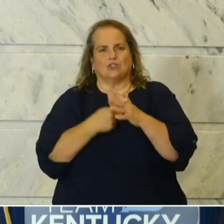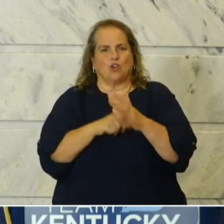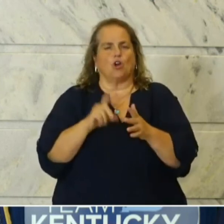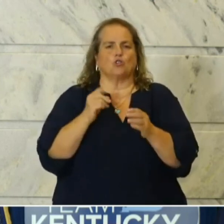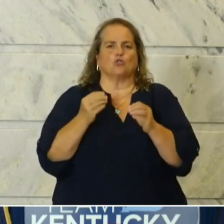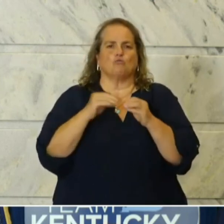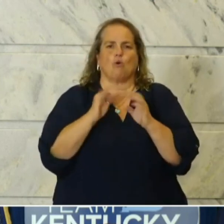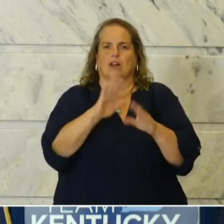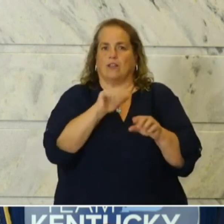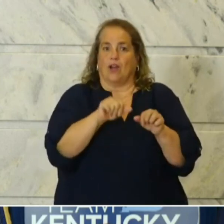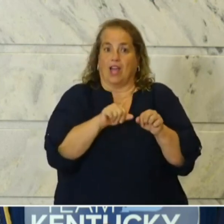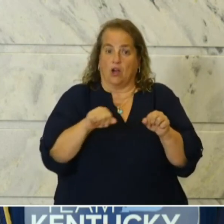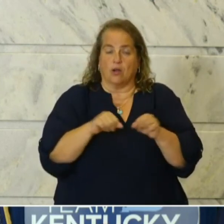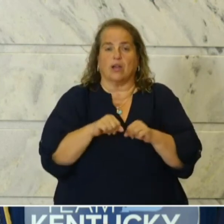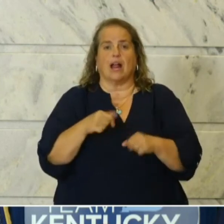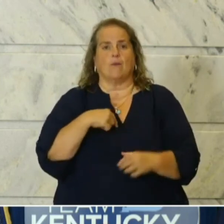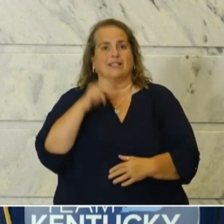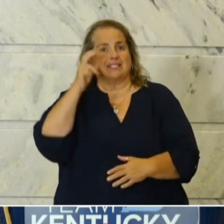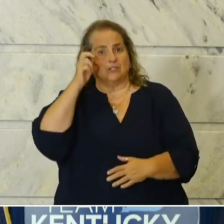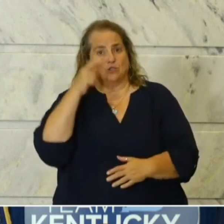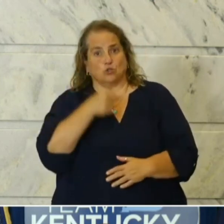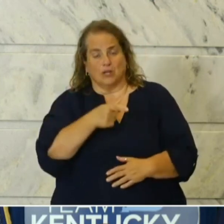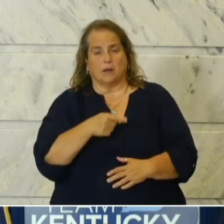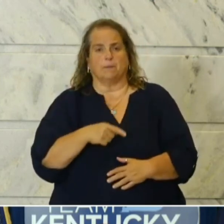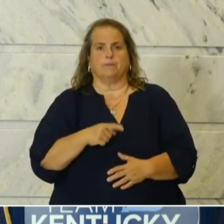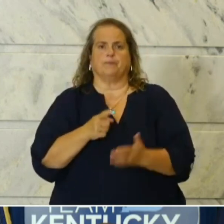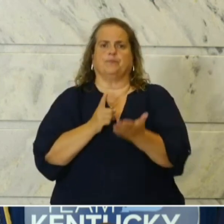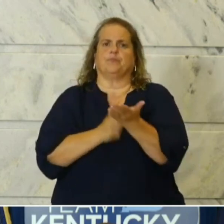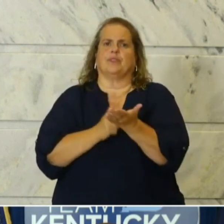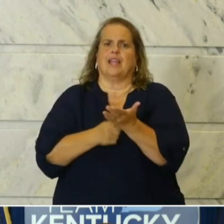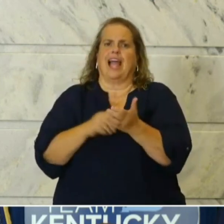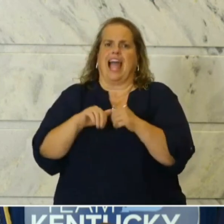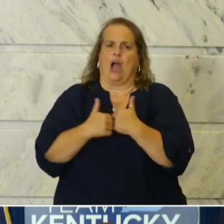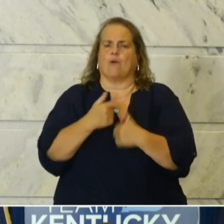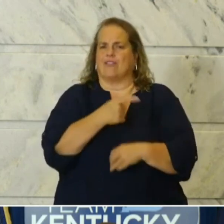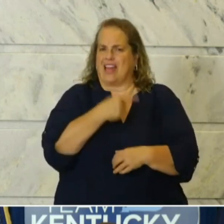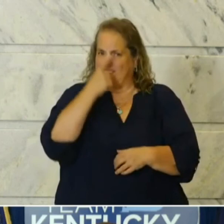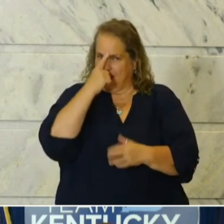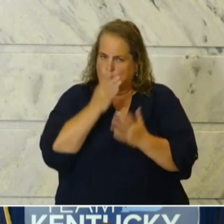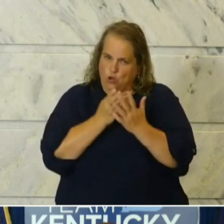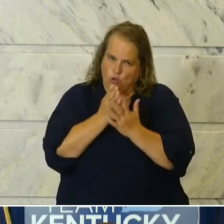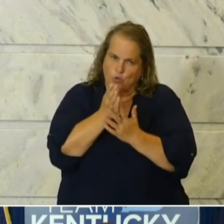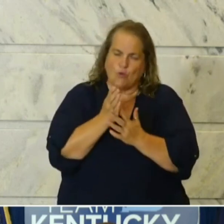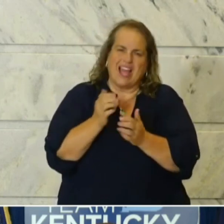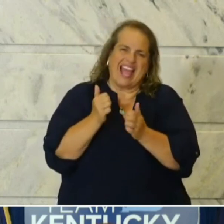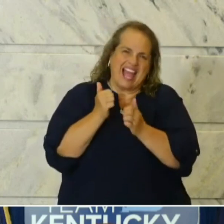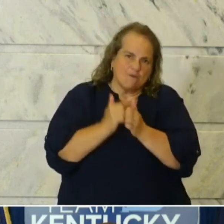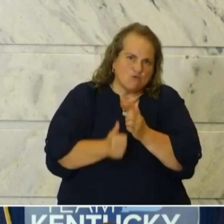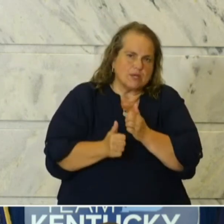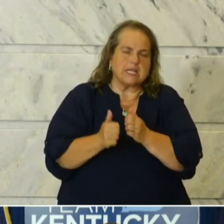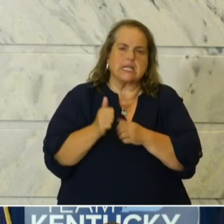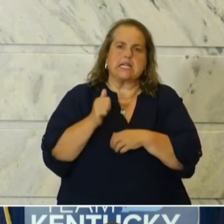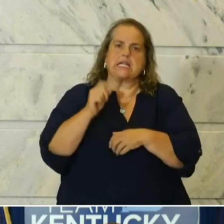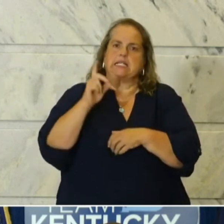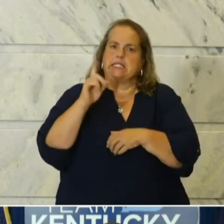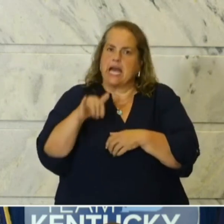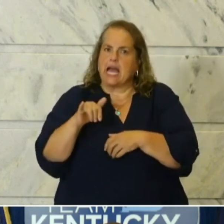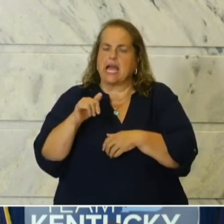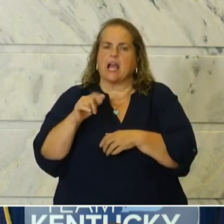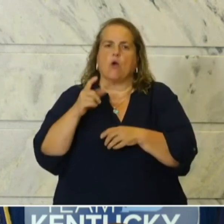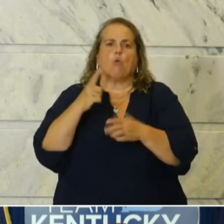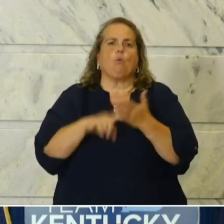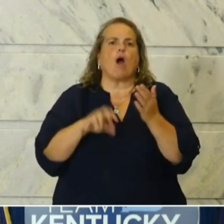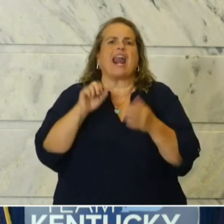area, and listening to him go over how they think through every single day the extra things they can do for